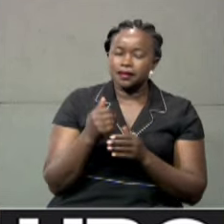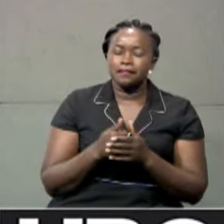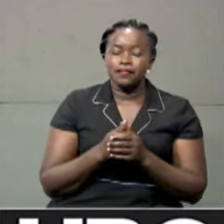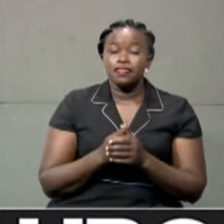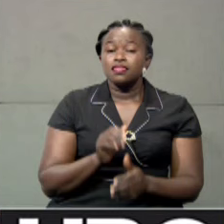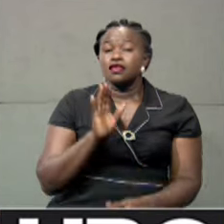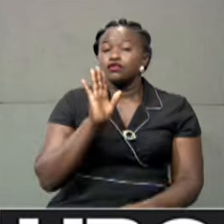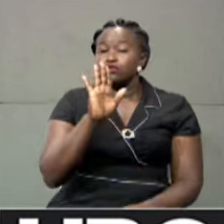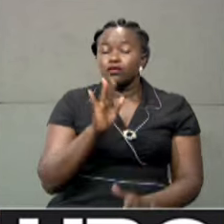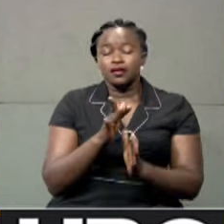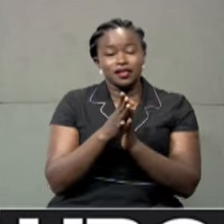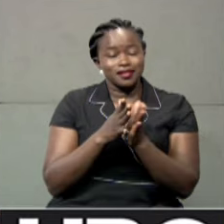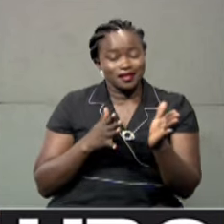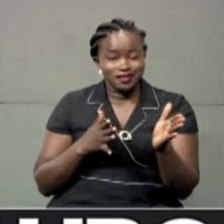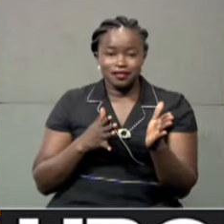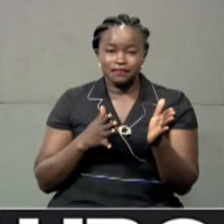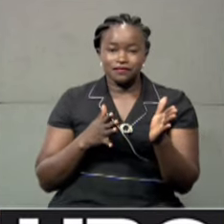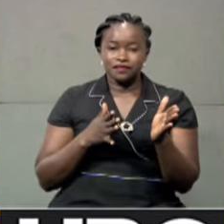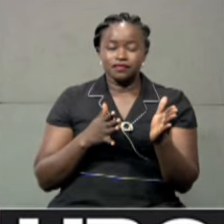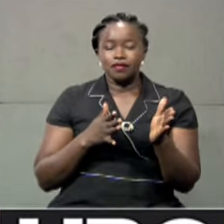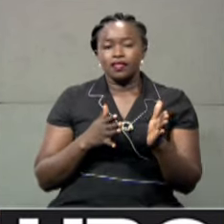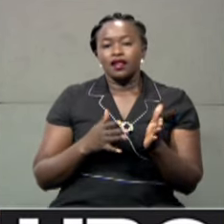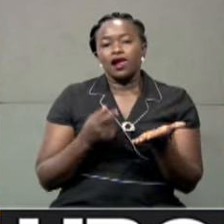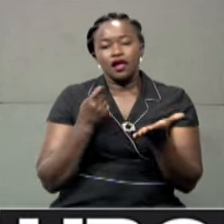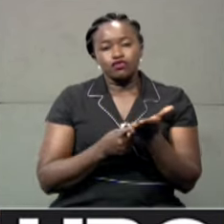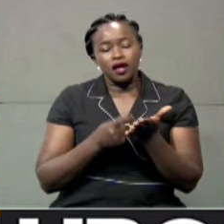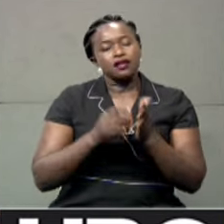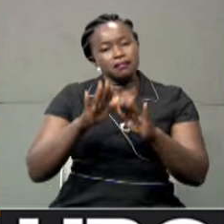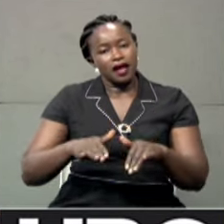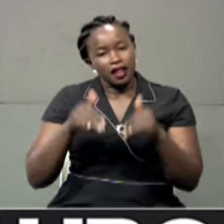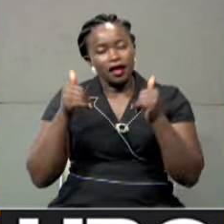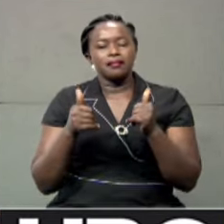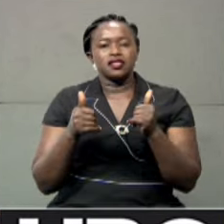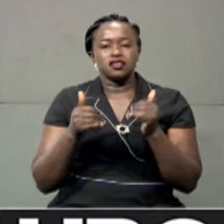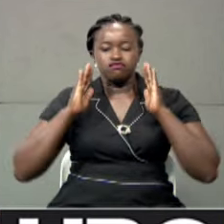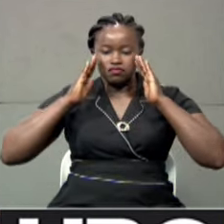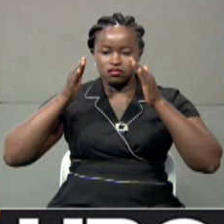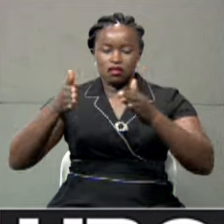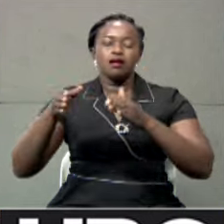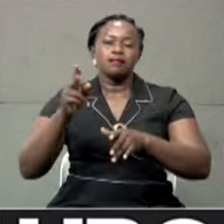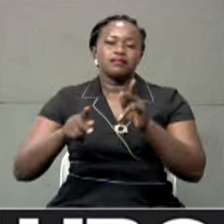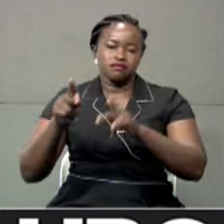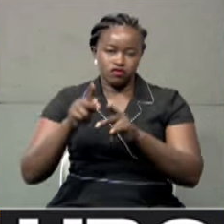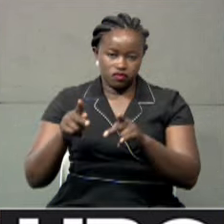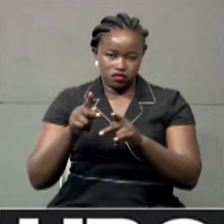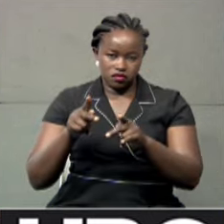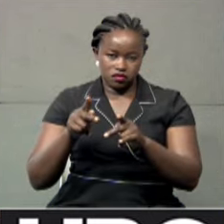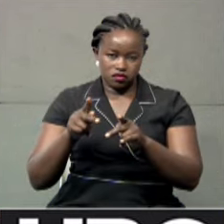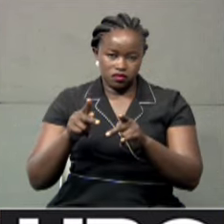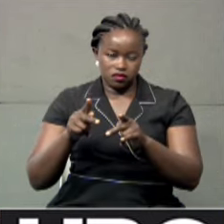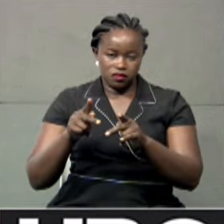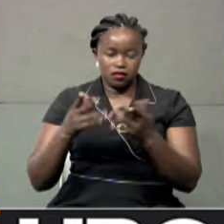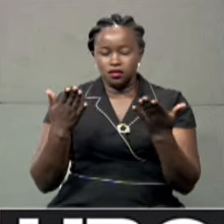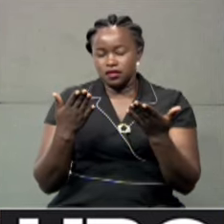Your Excellency, the Parliament of Uganda is a people-centered legislature.